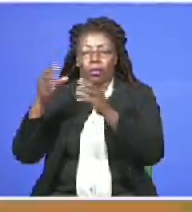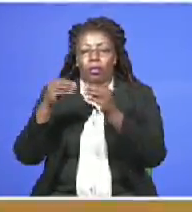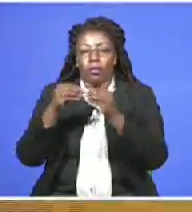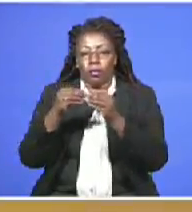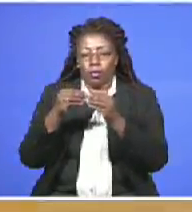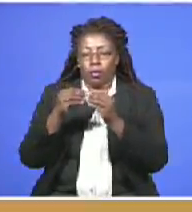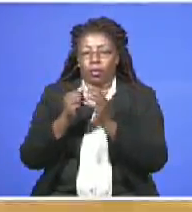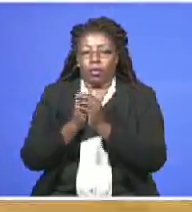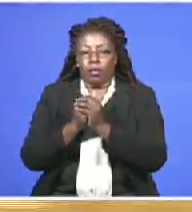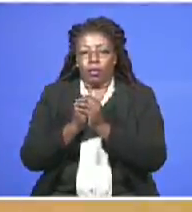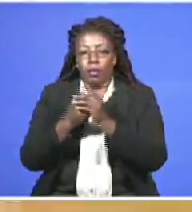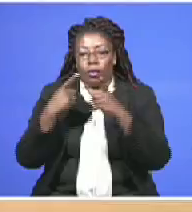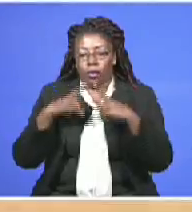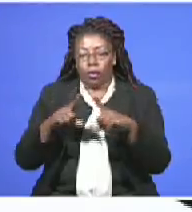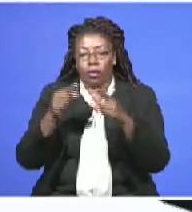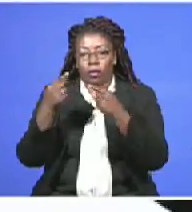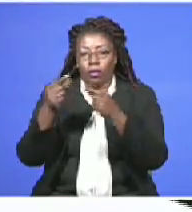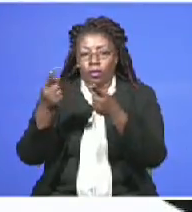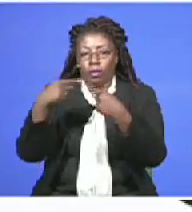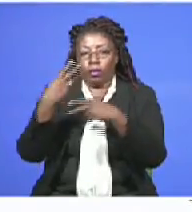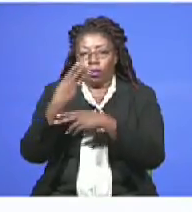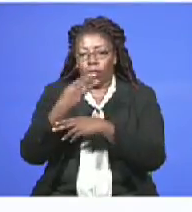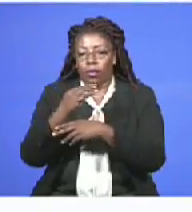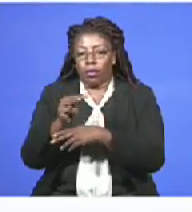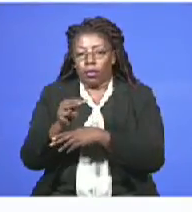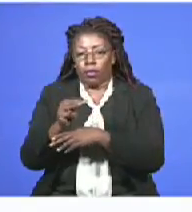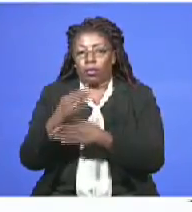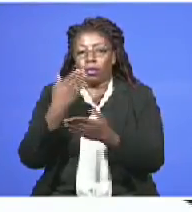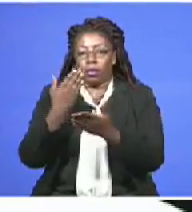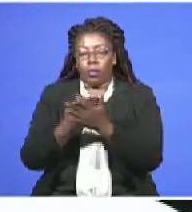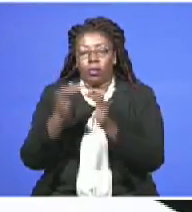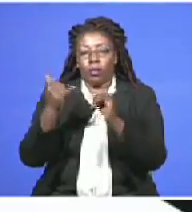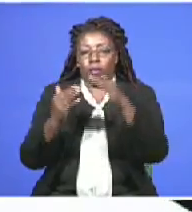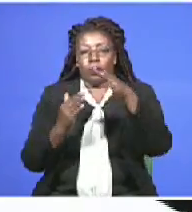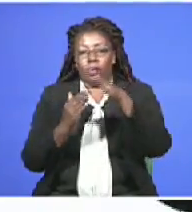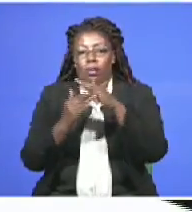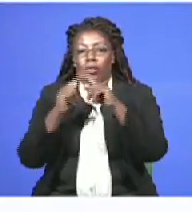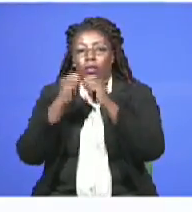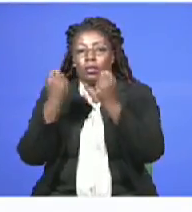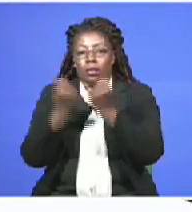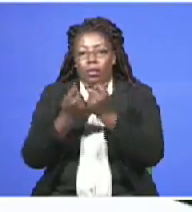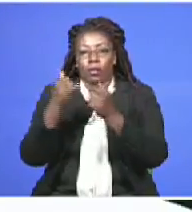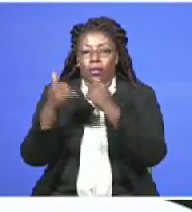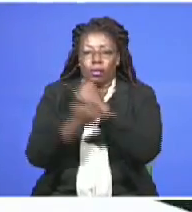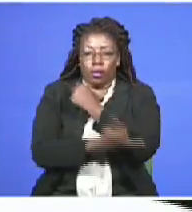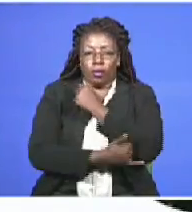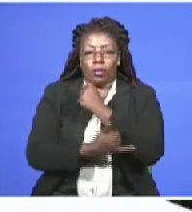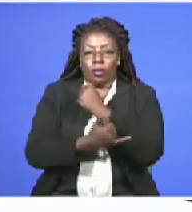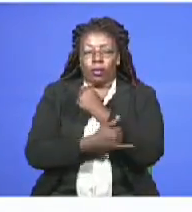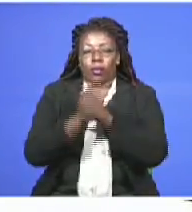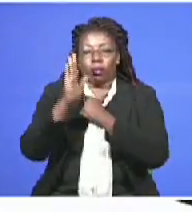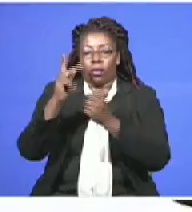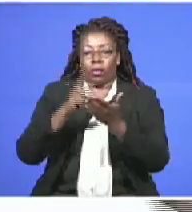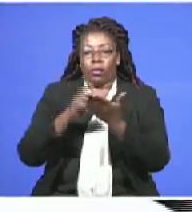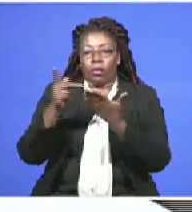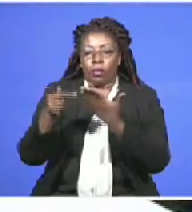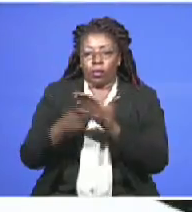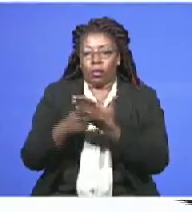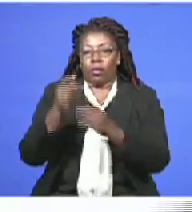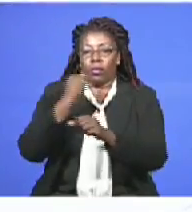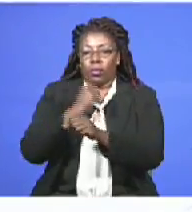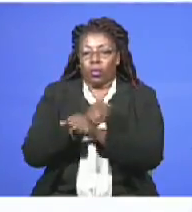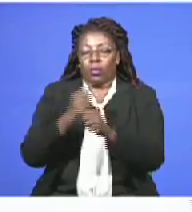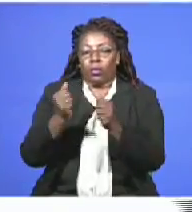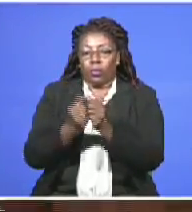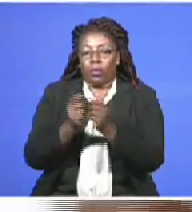the game now and let the game come to them more. It's always good when you play some of the top teams in the country, because your program, you really work with your